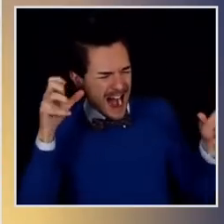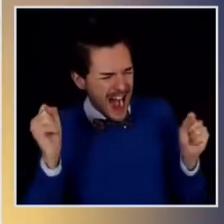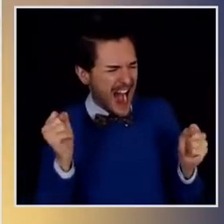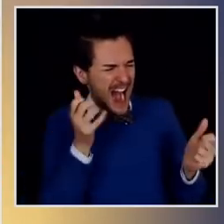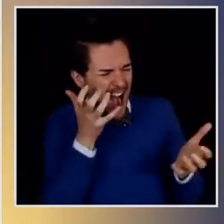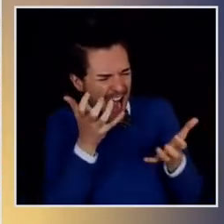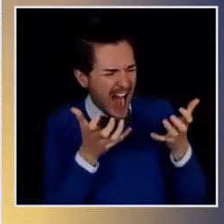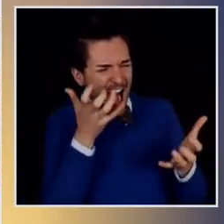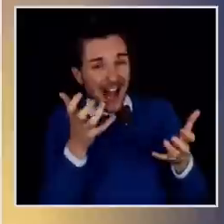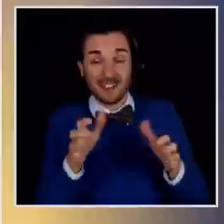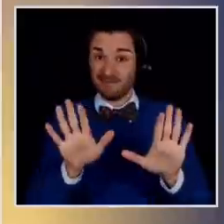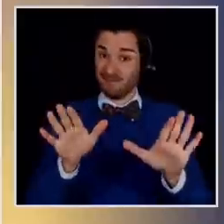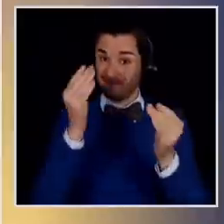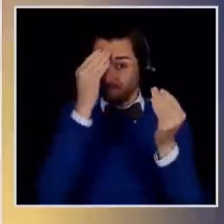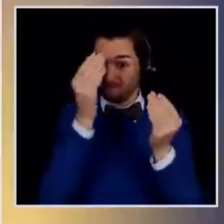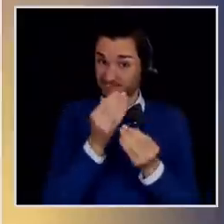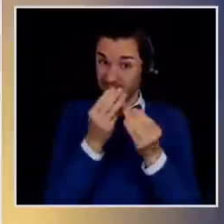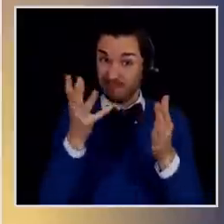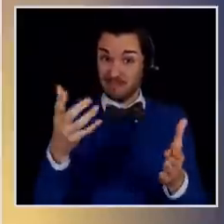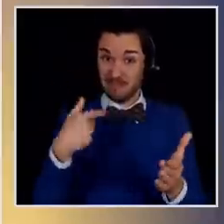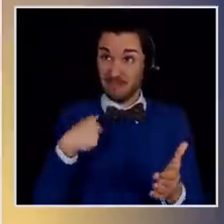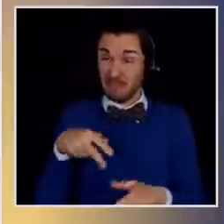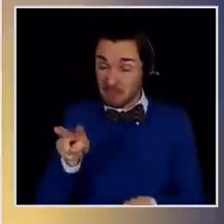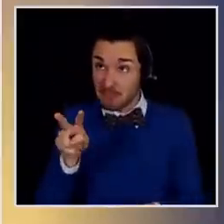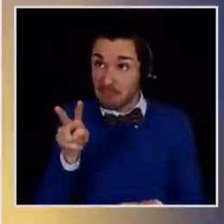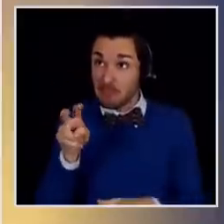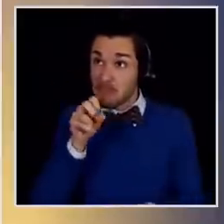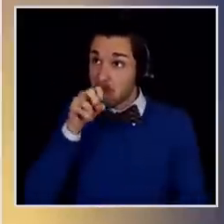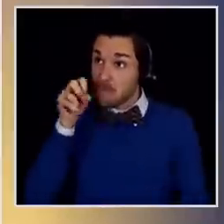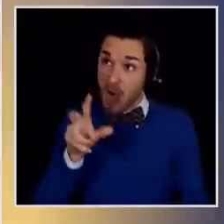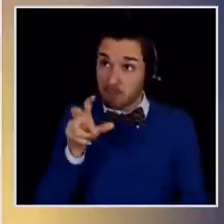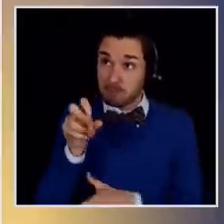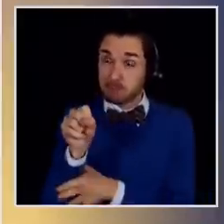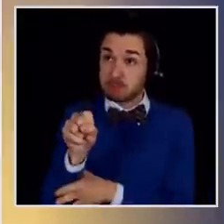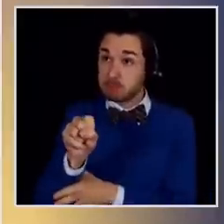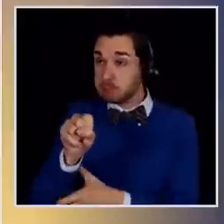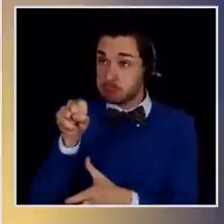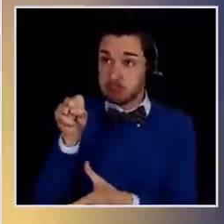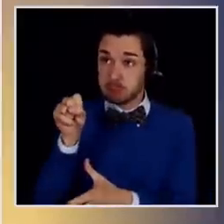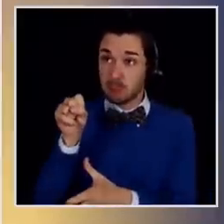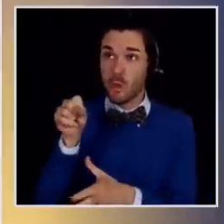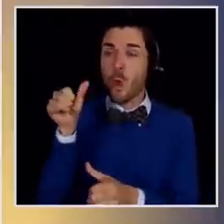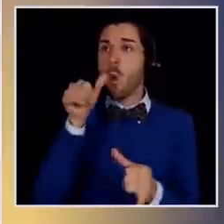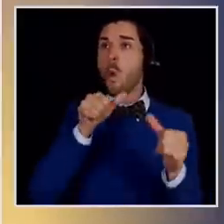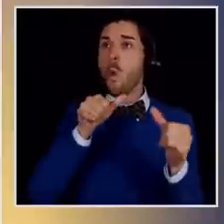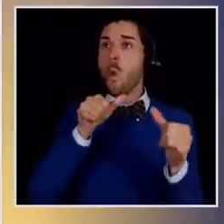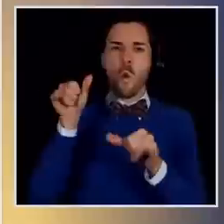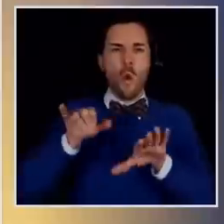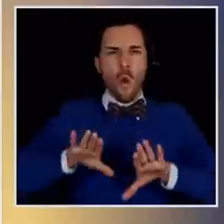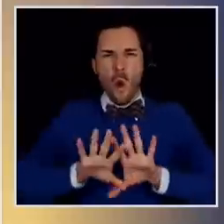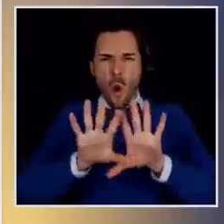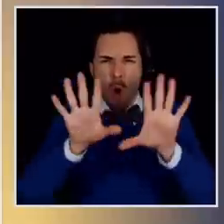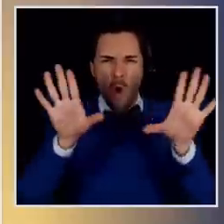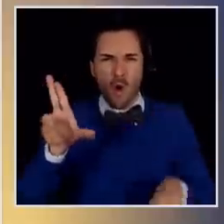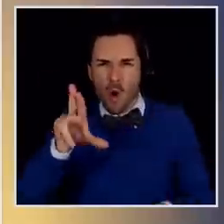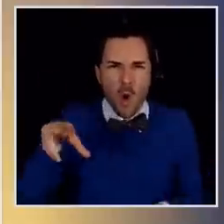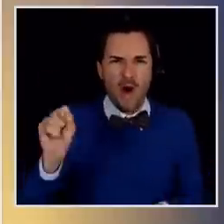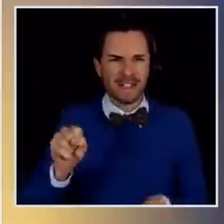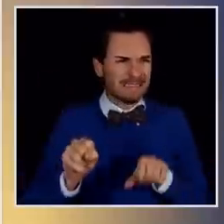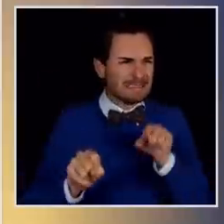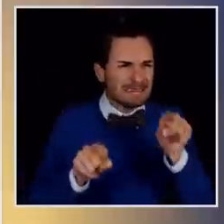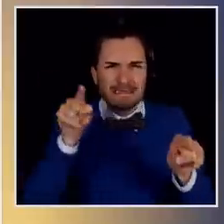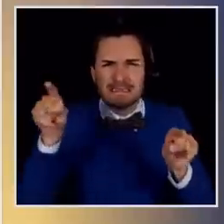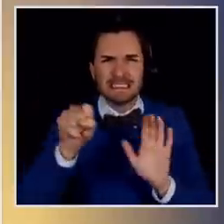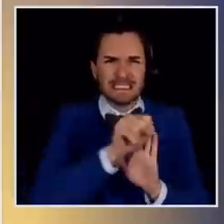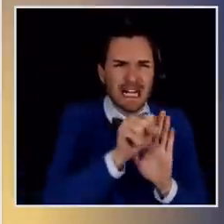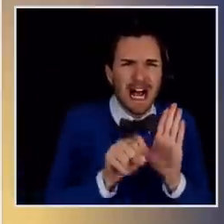What I must admit has surprised me. Tonight, we're seeing all over this nation, all cities and all parts of the country,